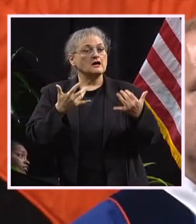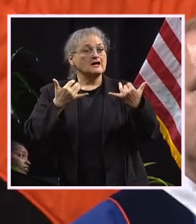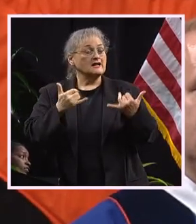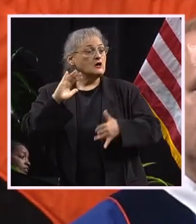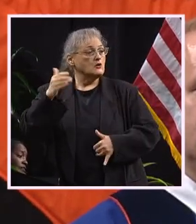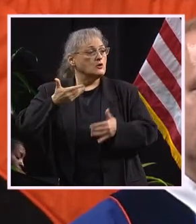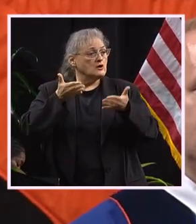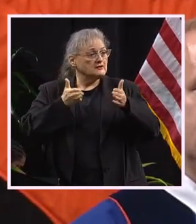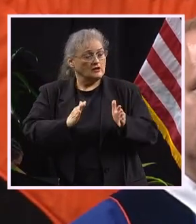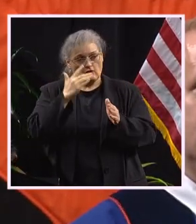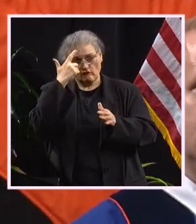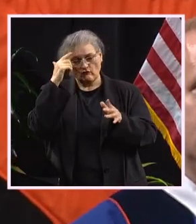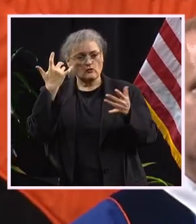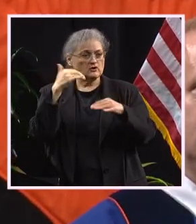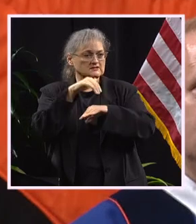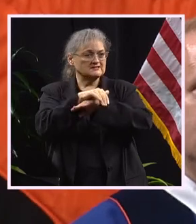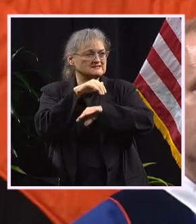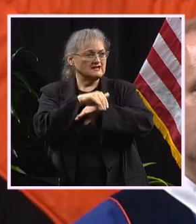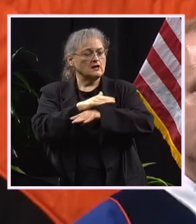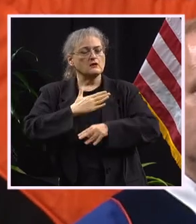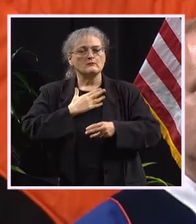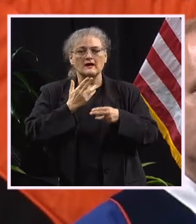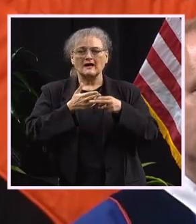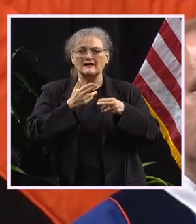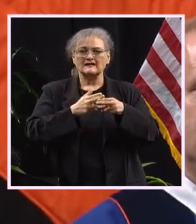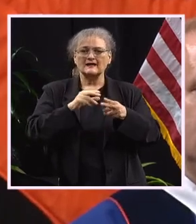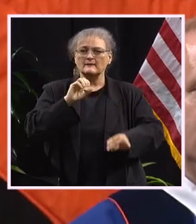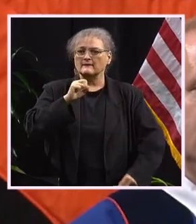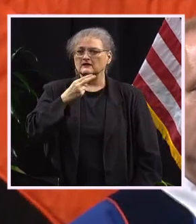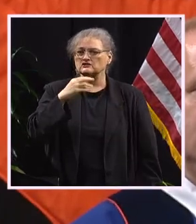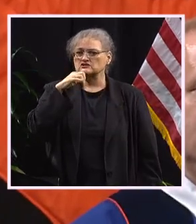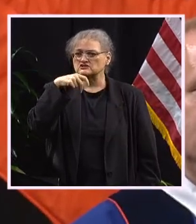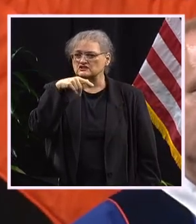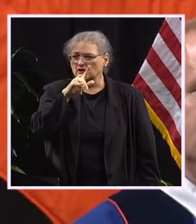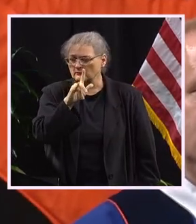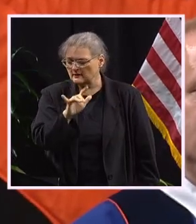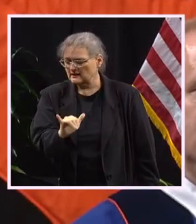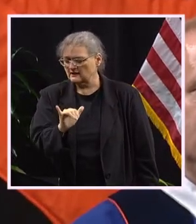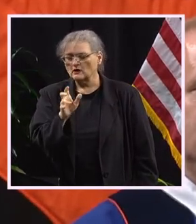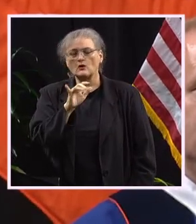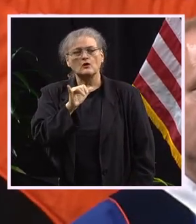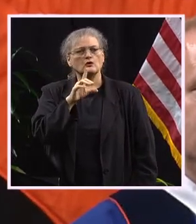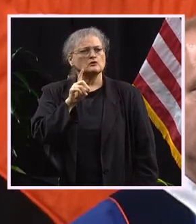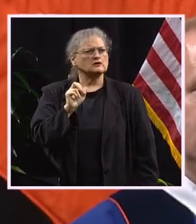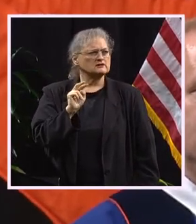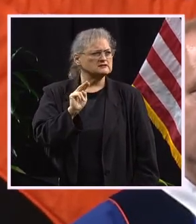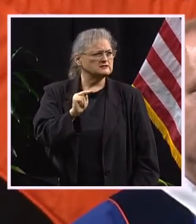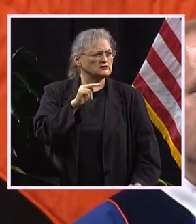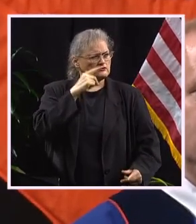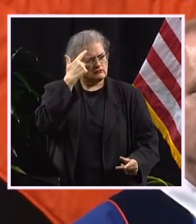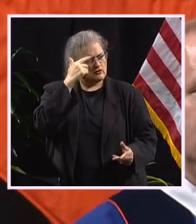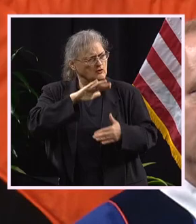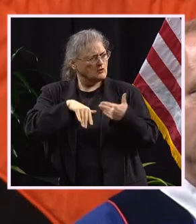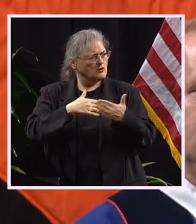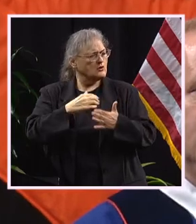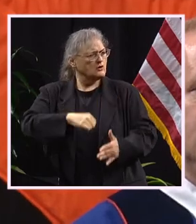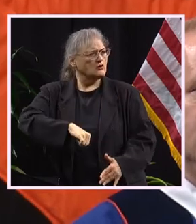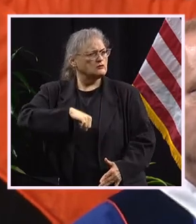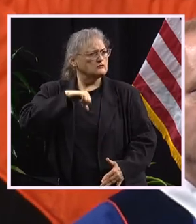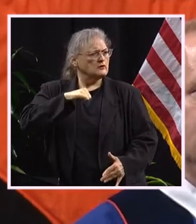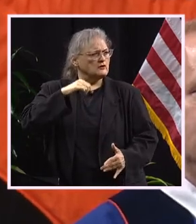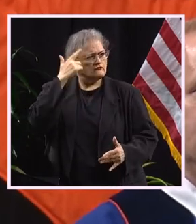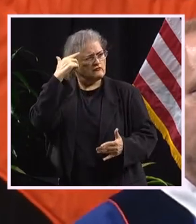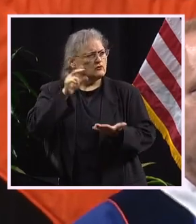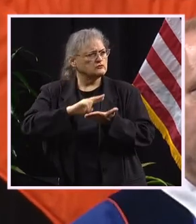UTSA commencement. I am Heather Shipley, Senior Vice Provost for Academic Affairs, Dean and Hispanic Thriving Institution Endowed Chair of University